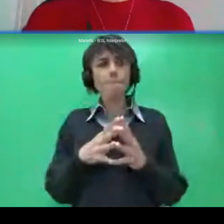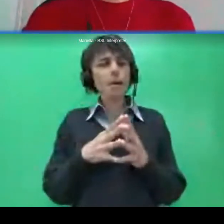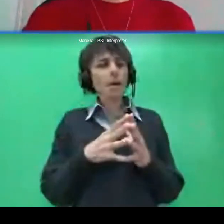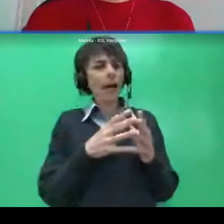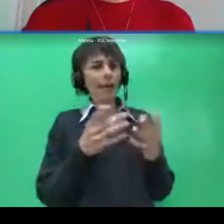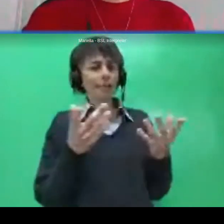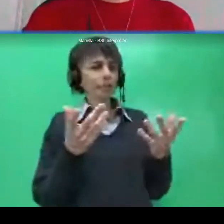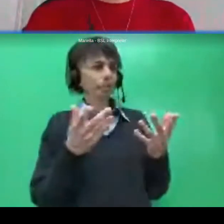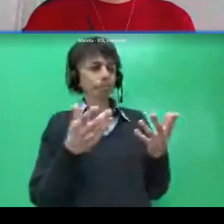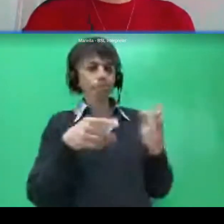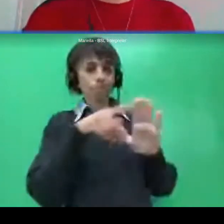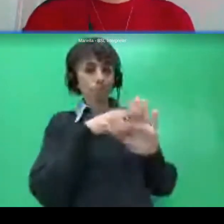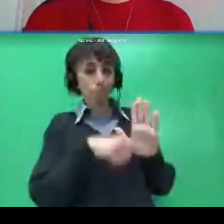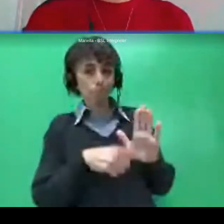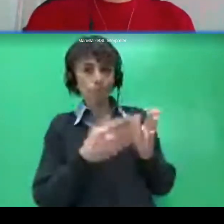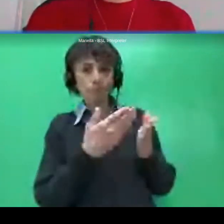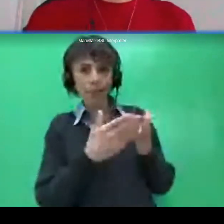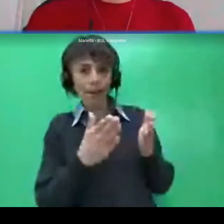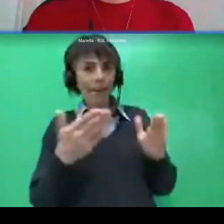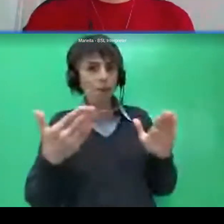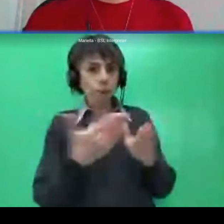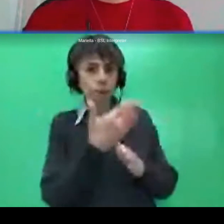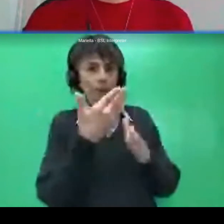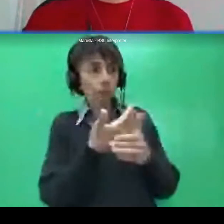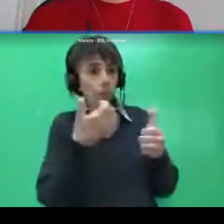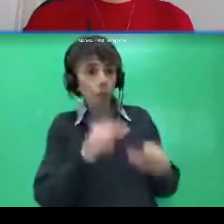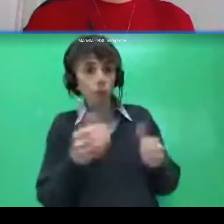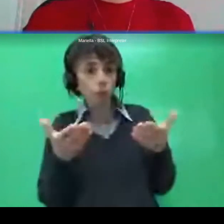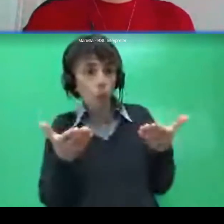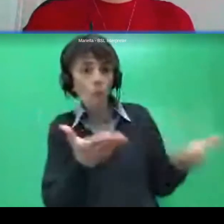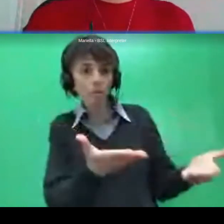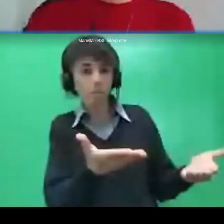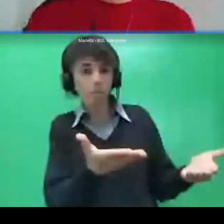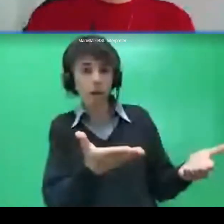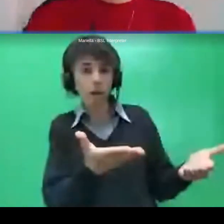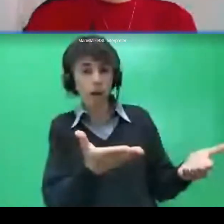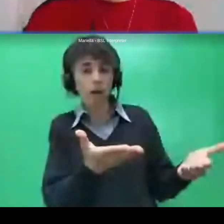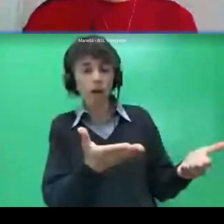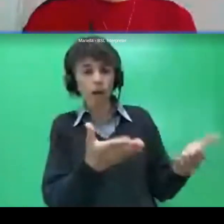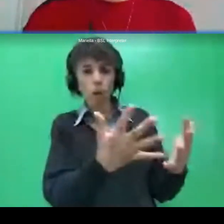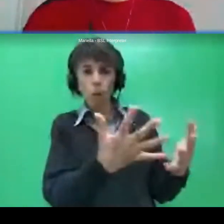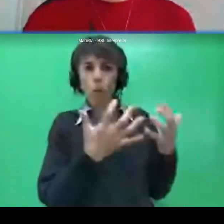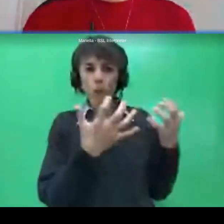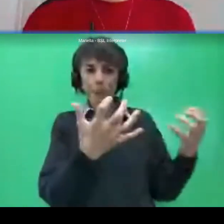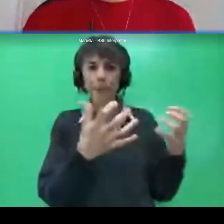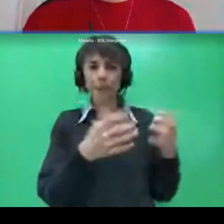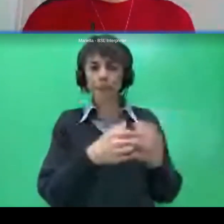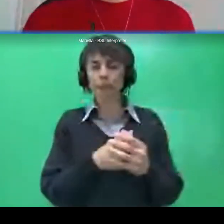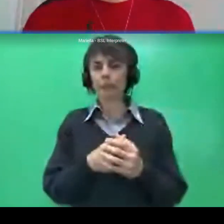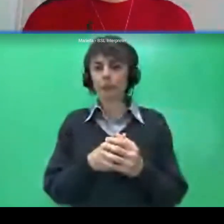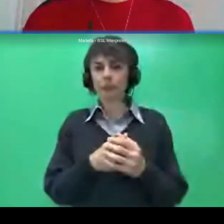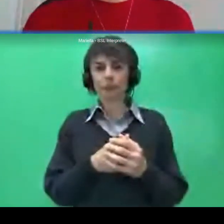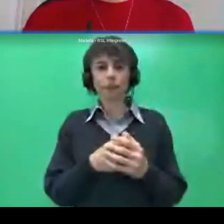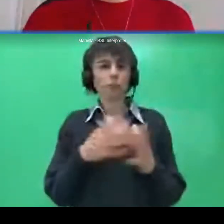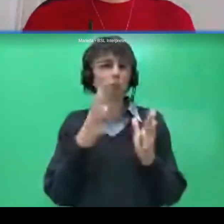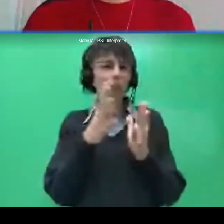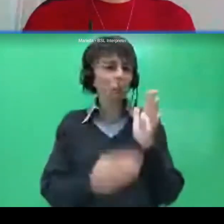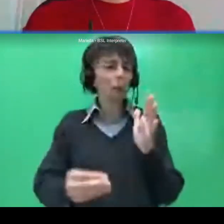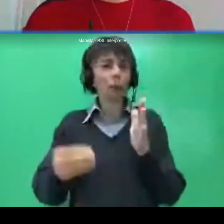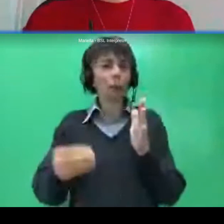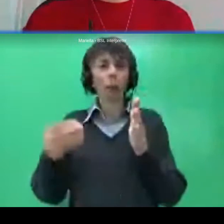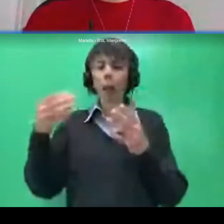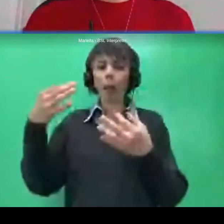So we looked for practical solutions such as producing a leaflet, which I'll mention in a bit. As Tom said, concerns around